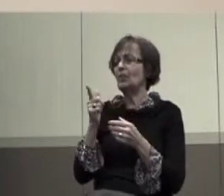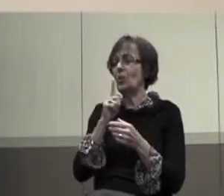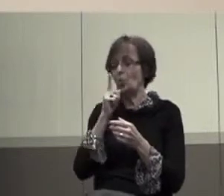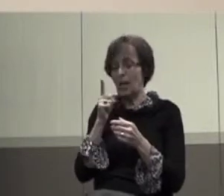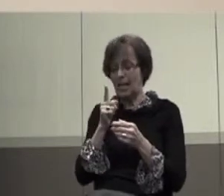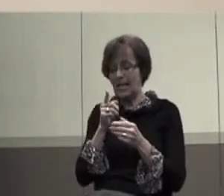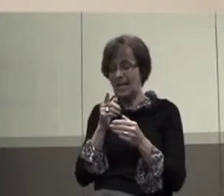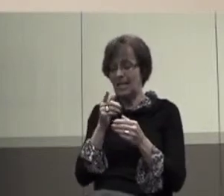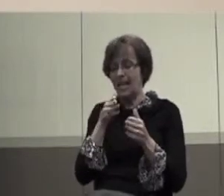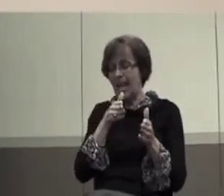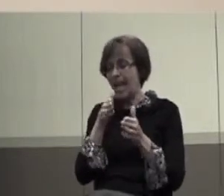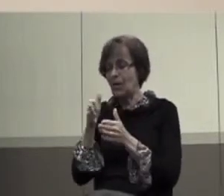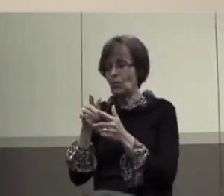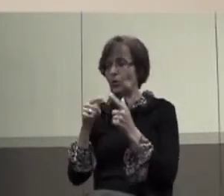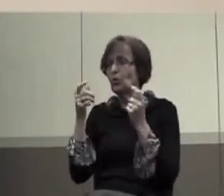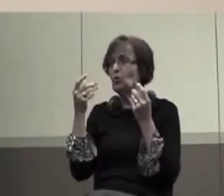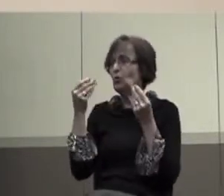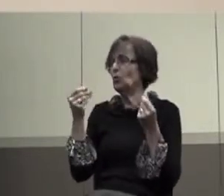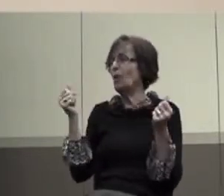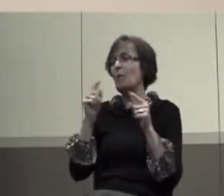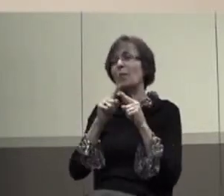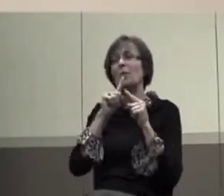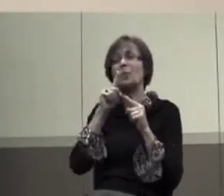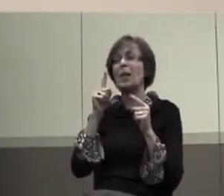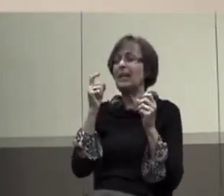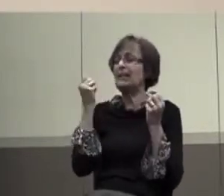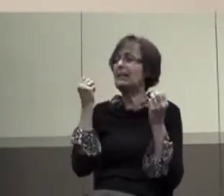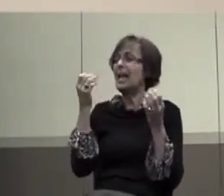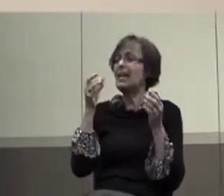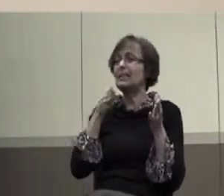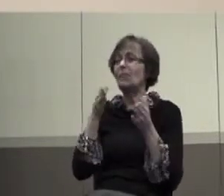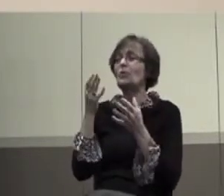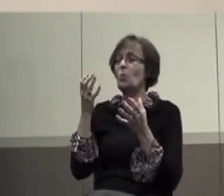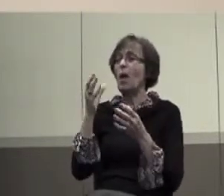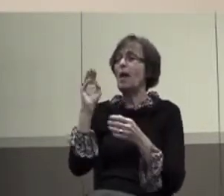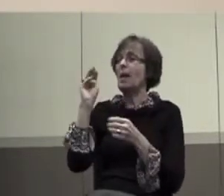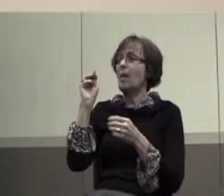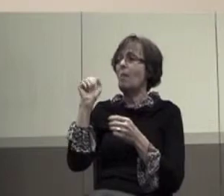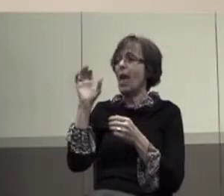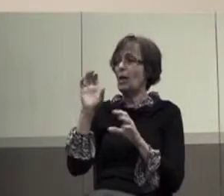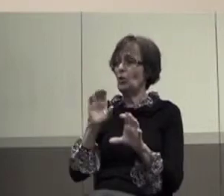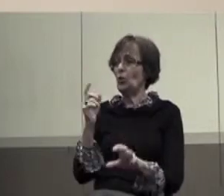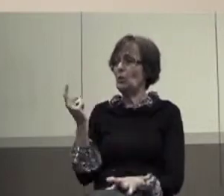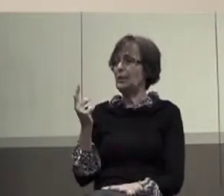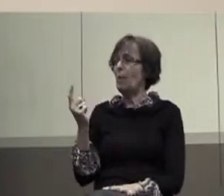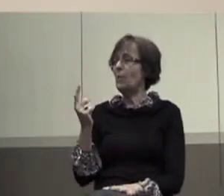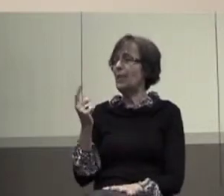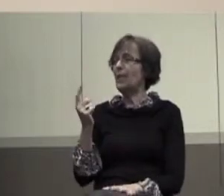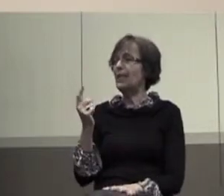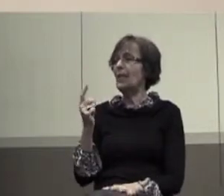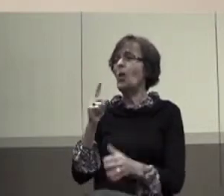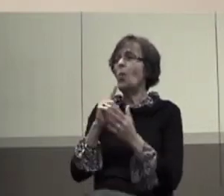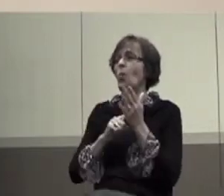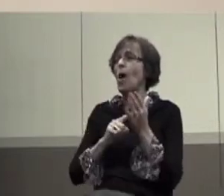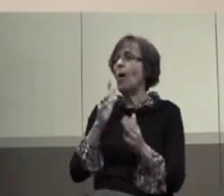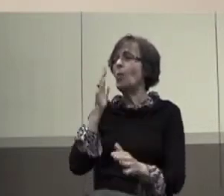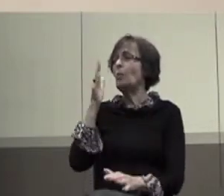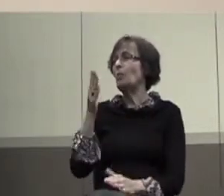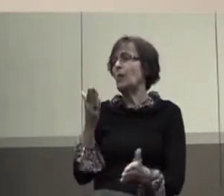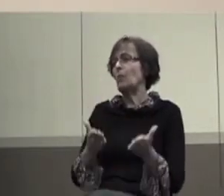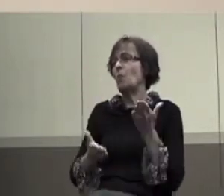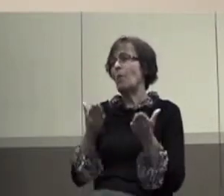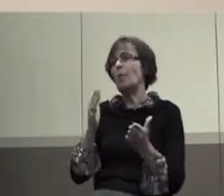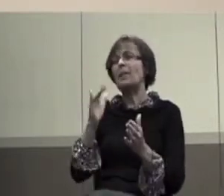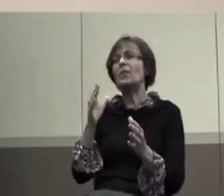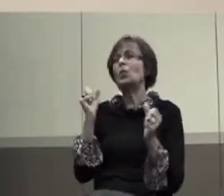to solve it, when in fact, there's tons of ways. If you wanted to get Mac to do something, what would be